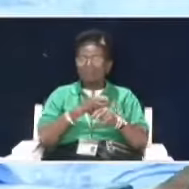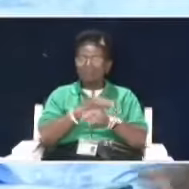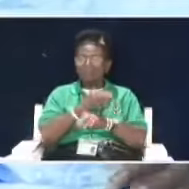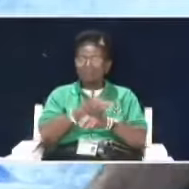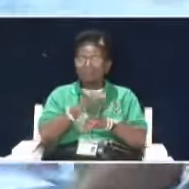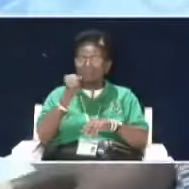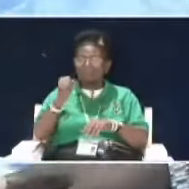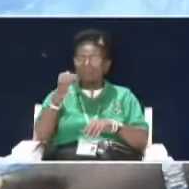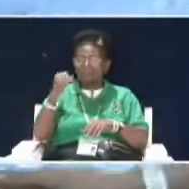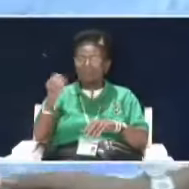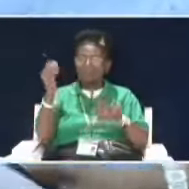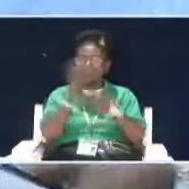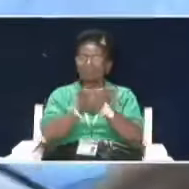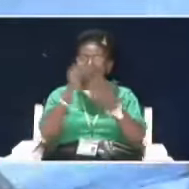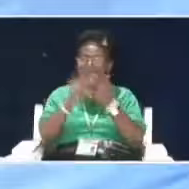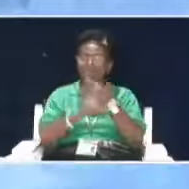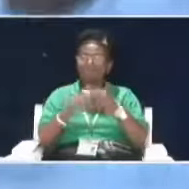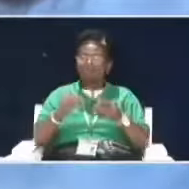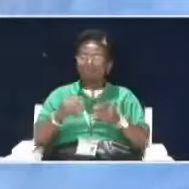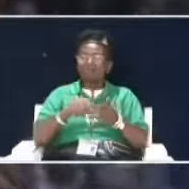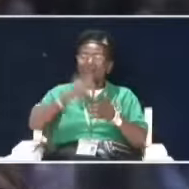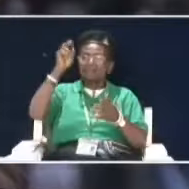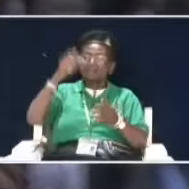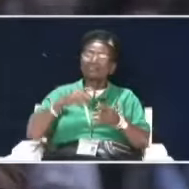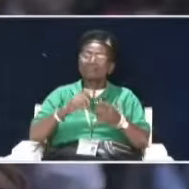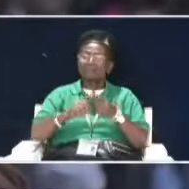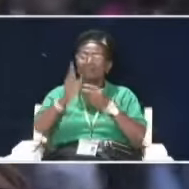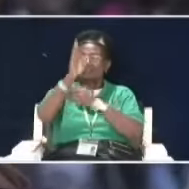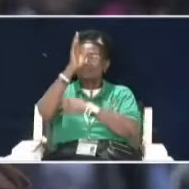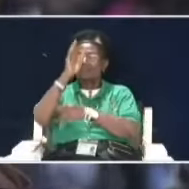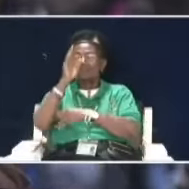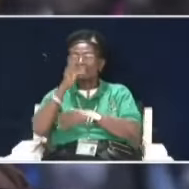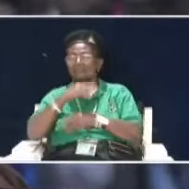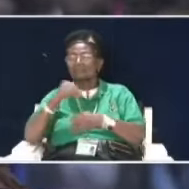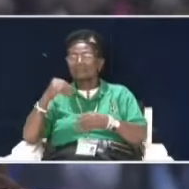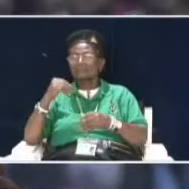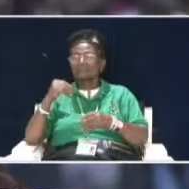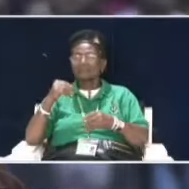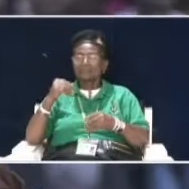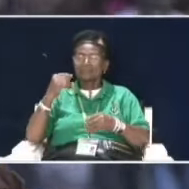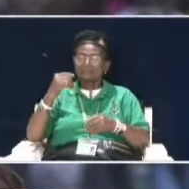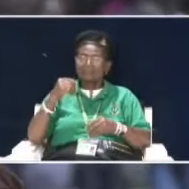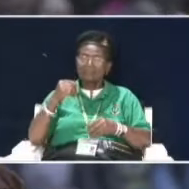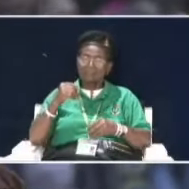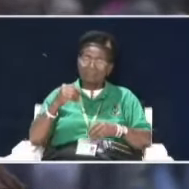feet. You're going to cry to the Almighty God for your little